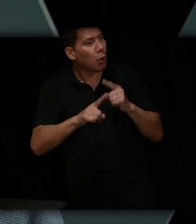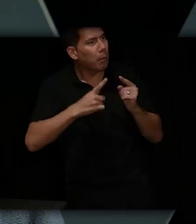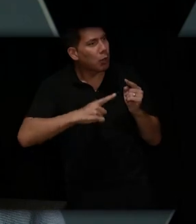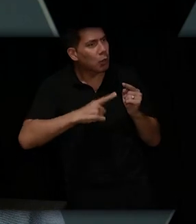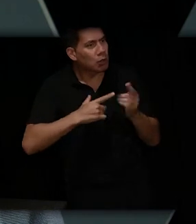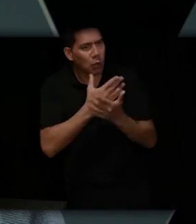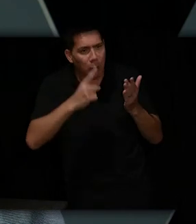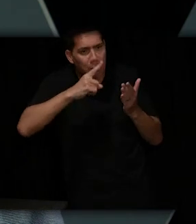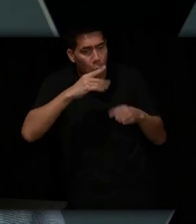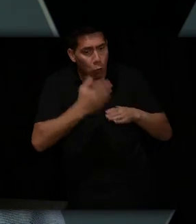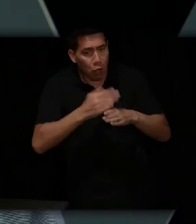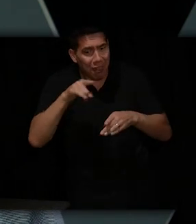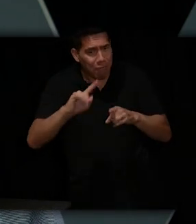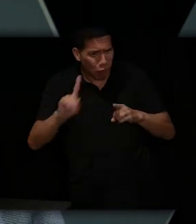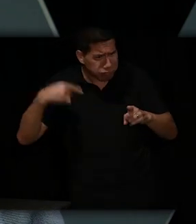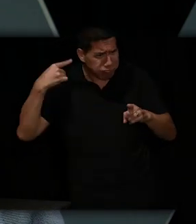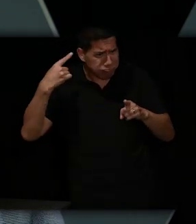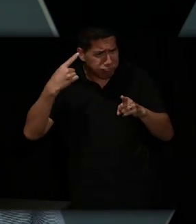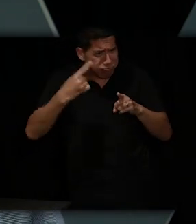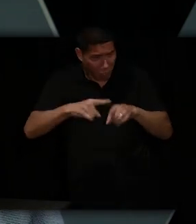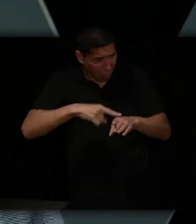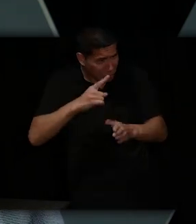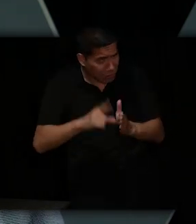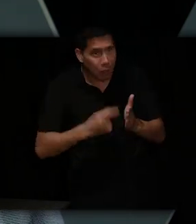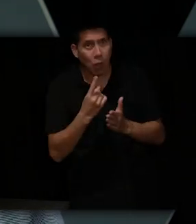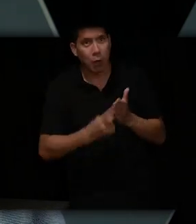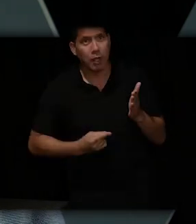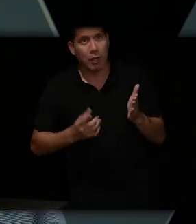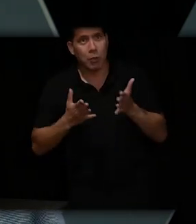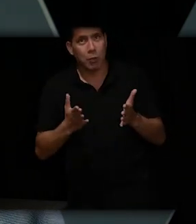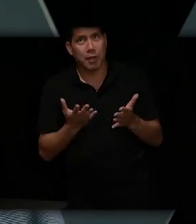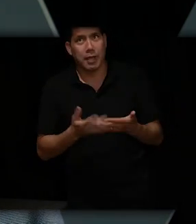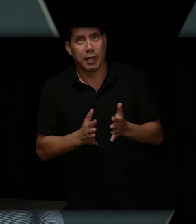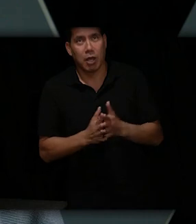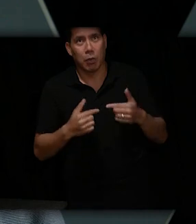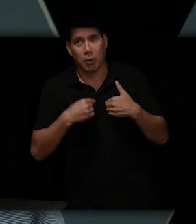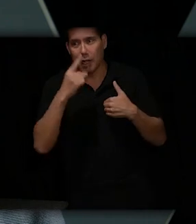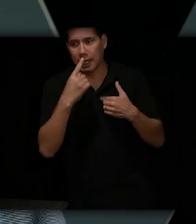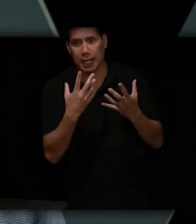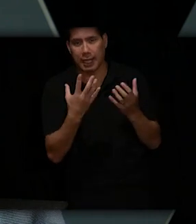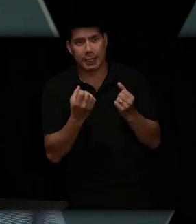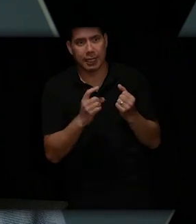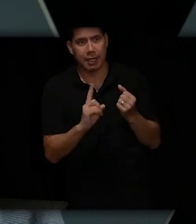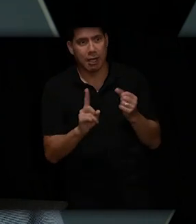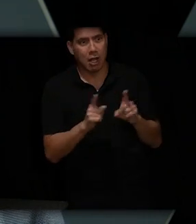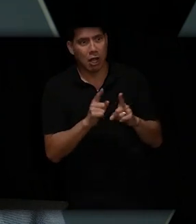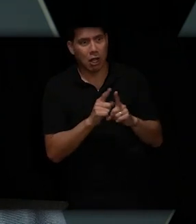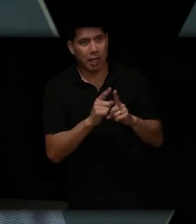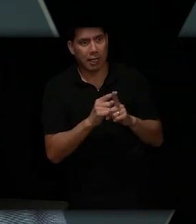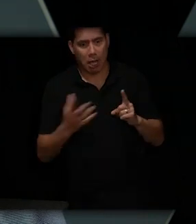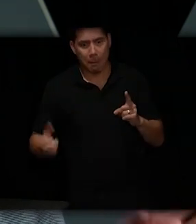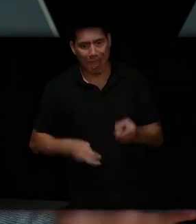for a long time, and the only way to get a pay raise is to get a new title. Yeah. So they would give weird